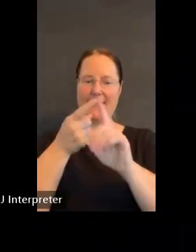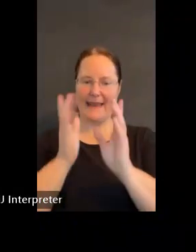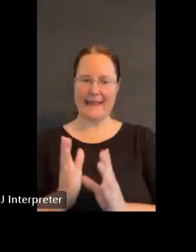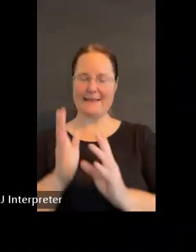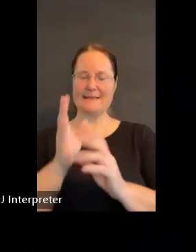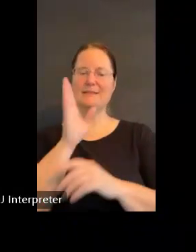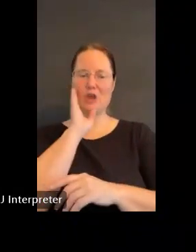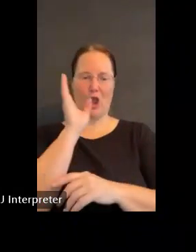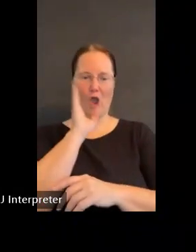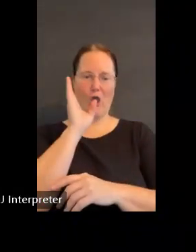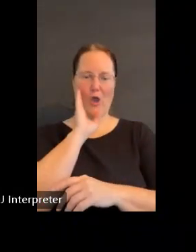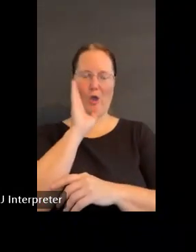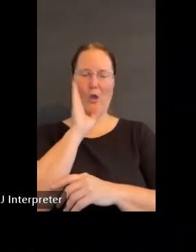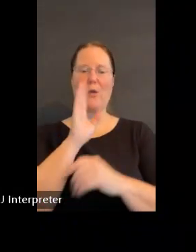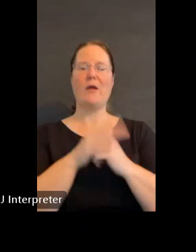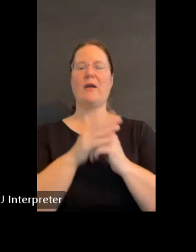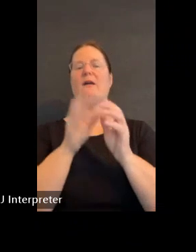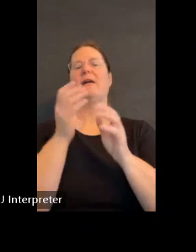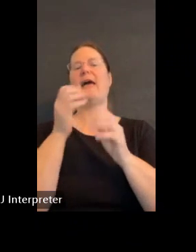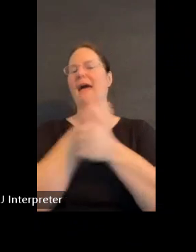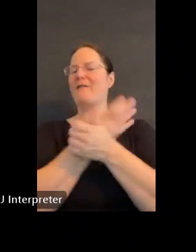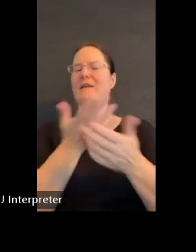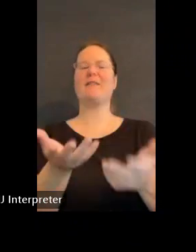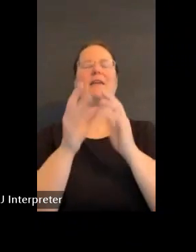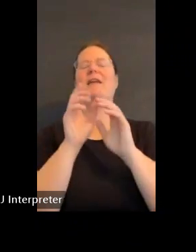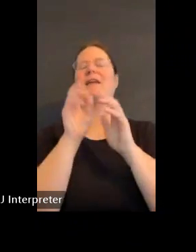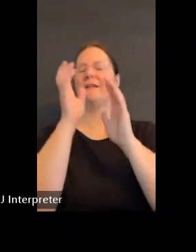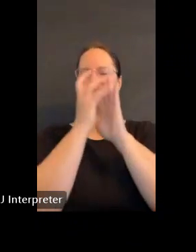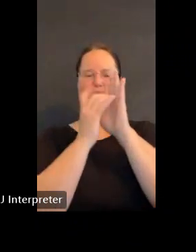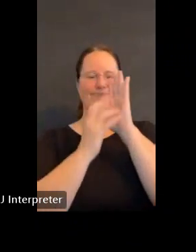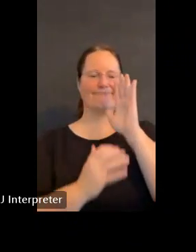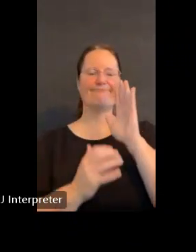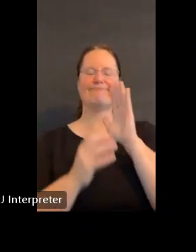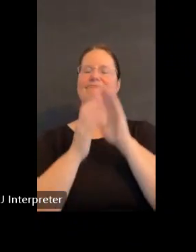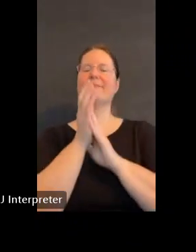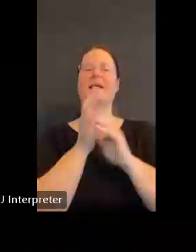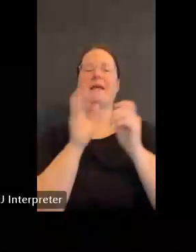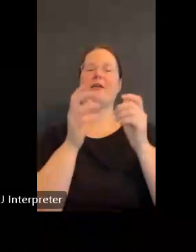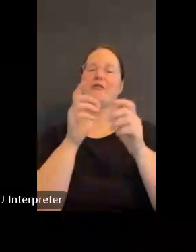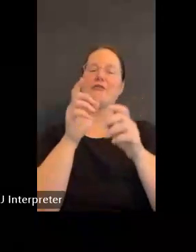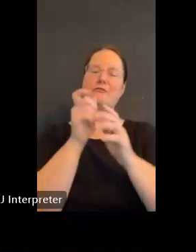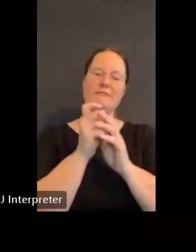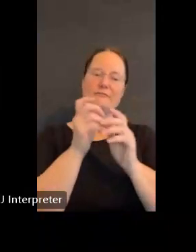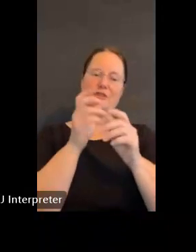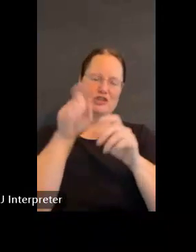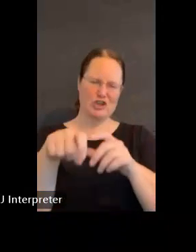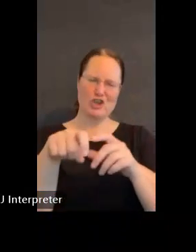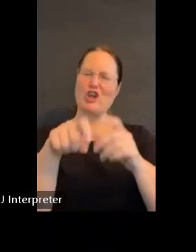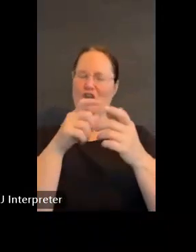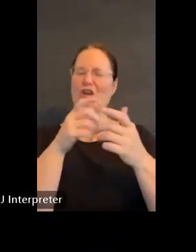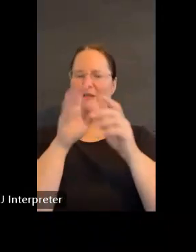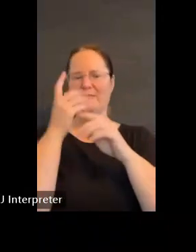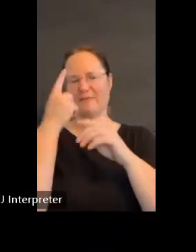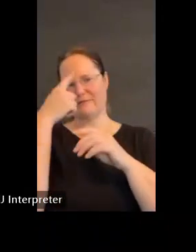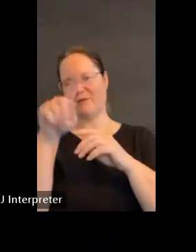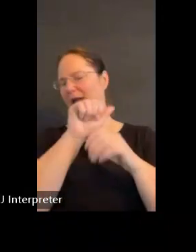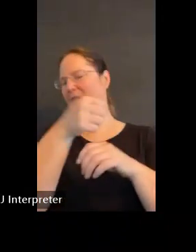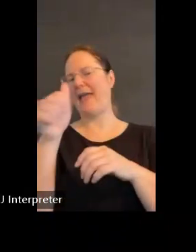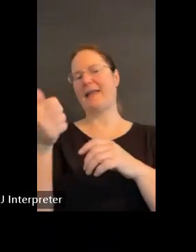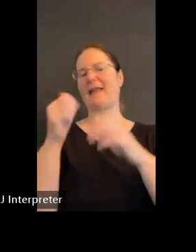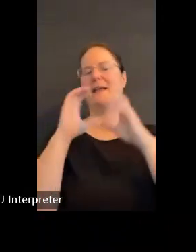in writing. It's always good to have documentation around any action and communication you've had regarding accommodation